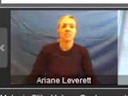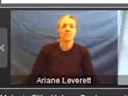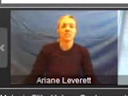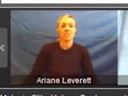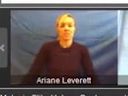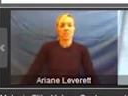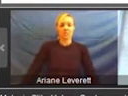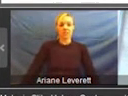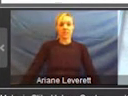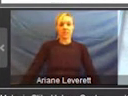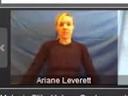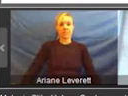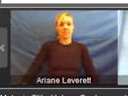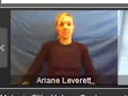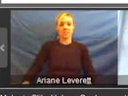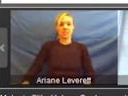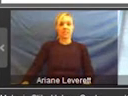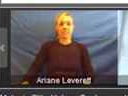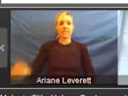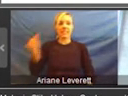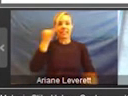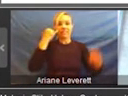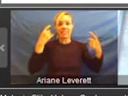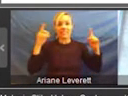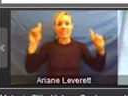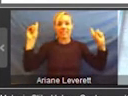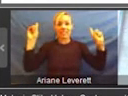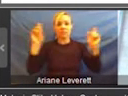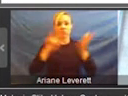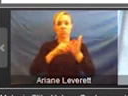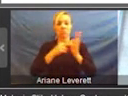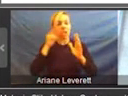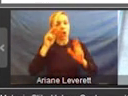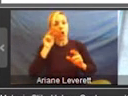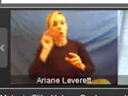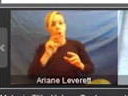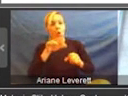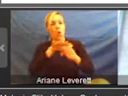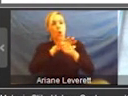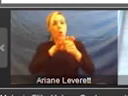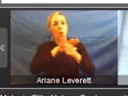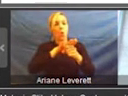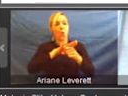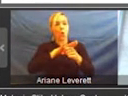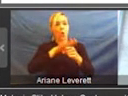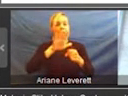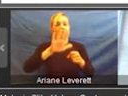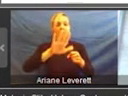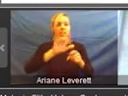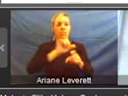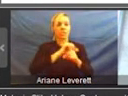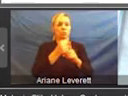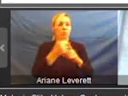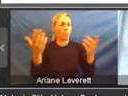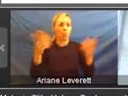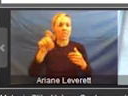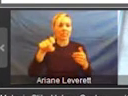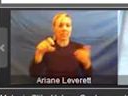look at the local situation. They look what are the needs, what kinds of